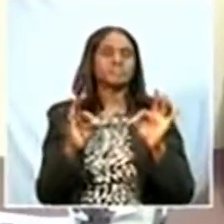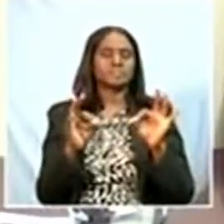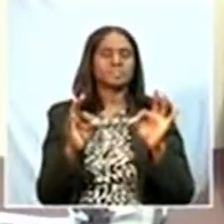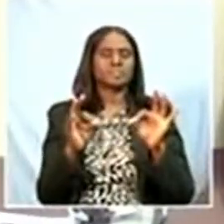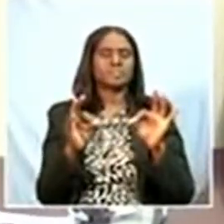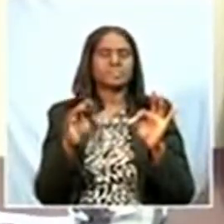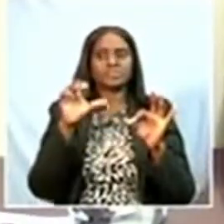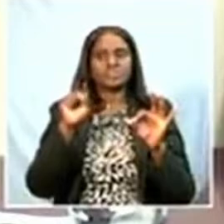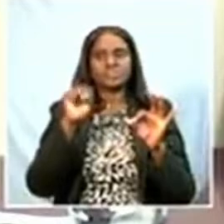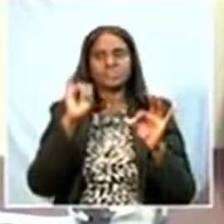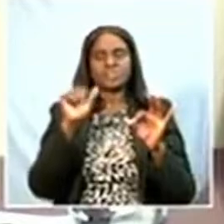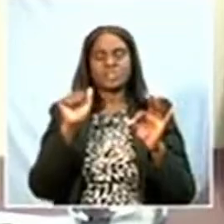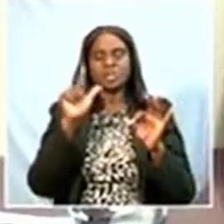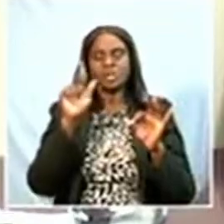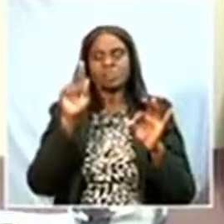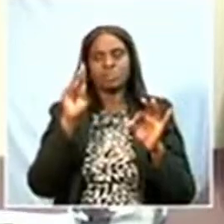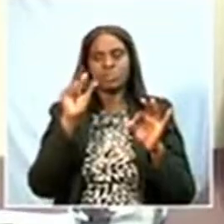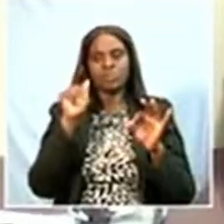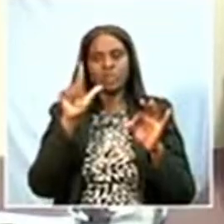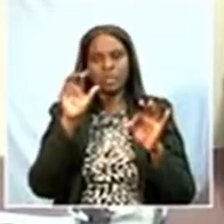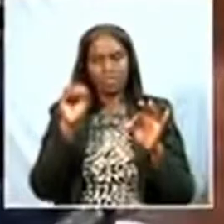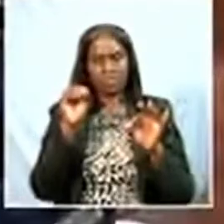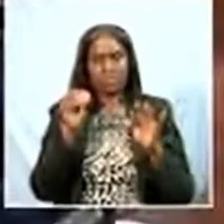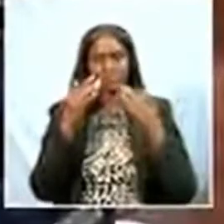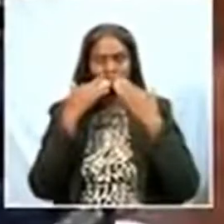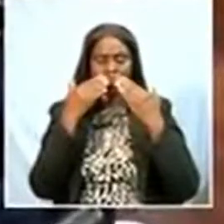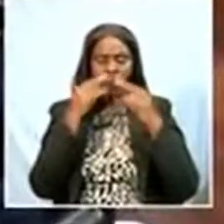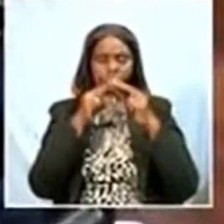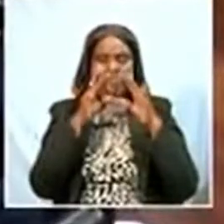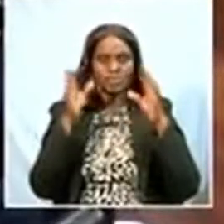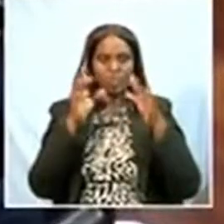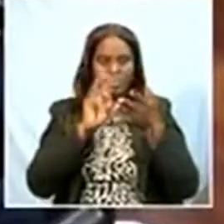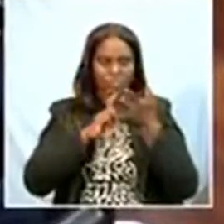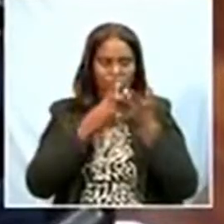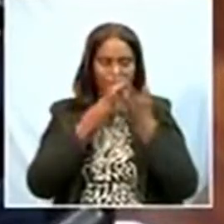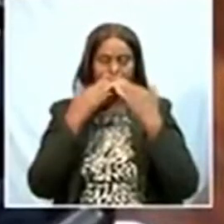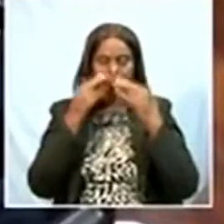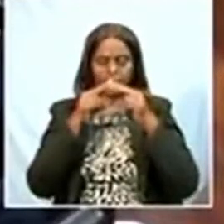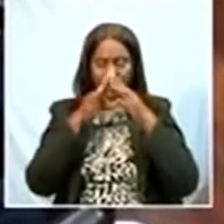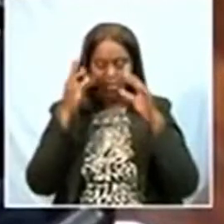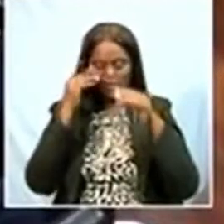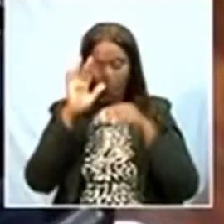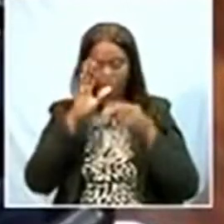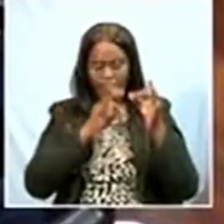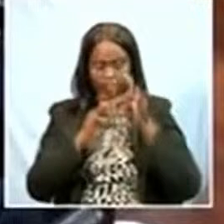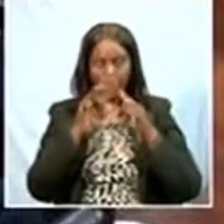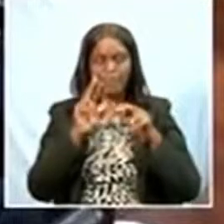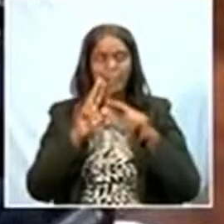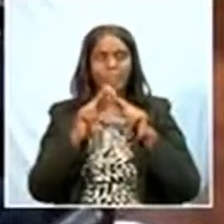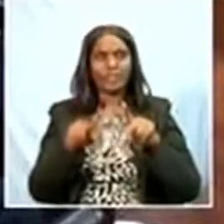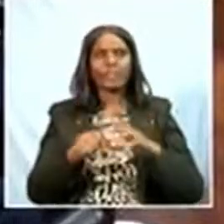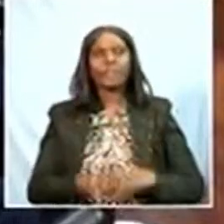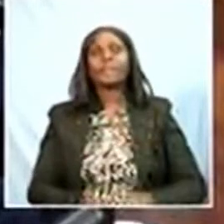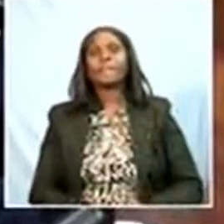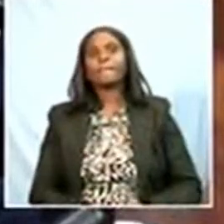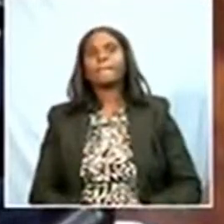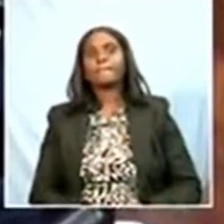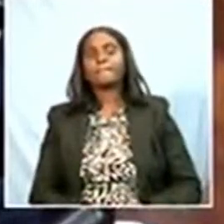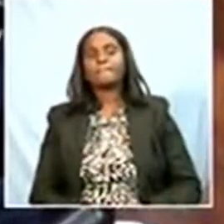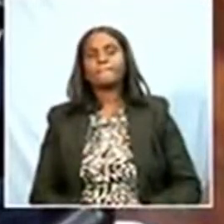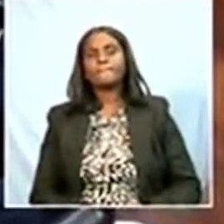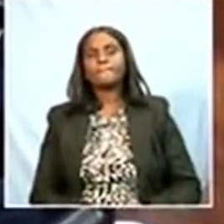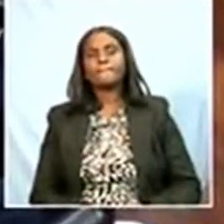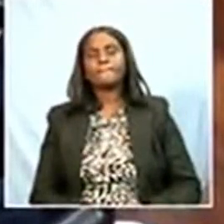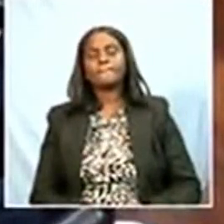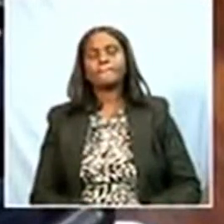Honorable Sialubalo. Chair, thank you so much, and the witness, I would like to thank you for your submission. Chair, in line with what Honorable